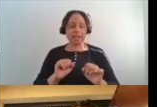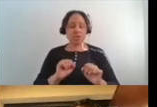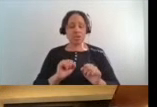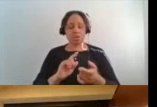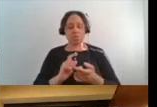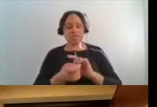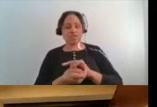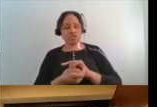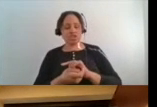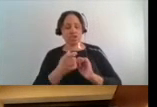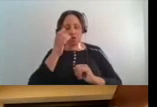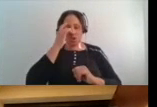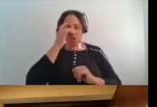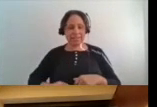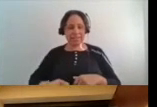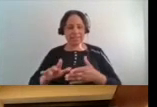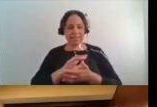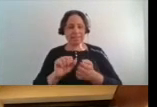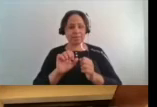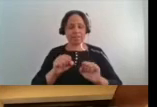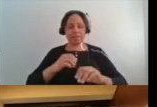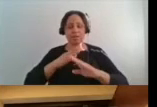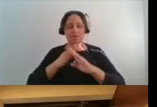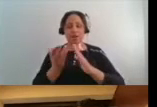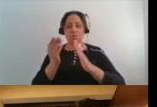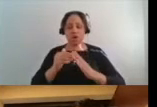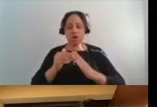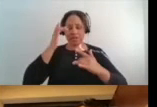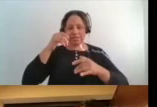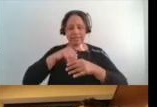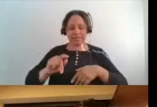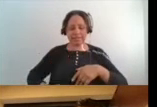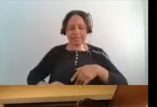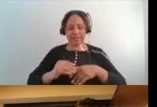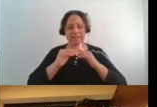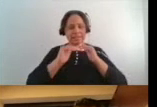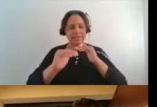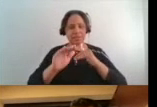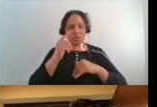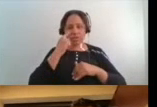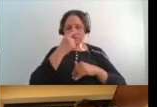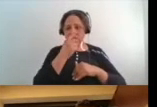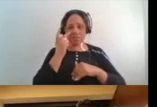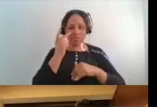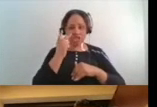can prevent recurrent disease in transplanted kidneys. It stabilizes visions and it improves your quality of life. And again, we